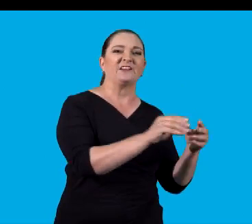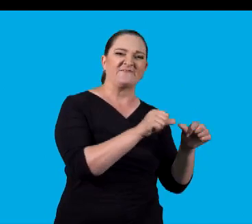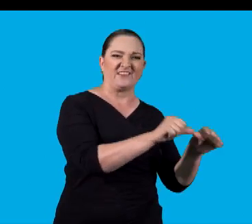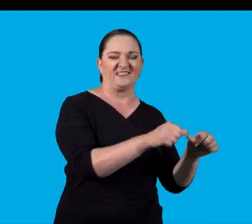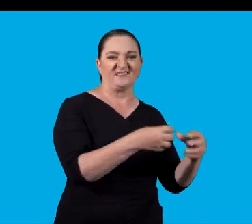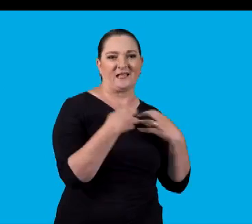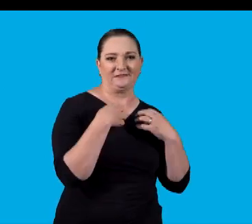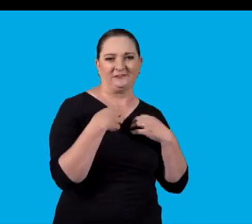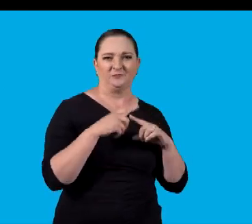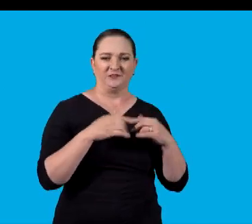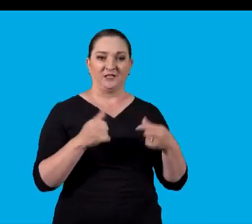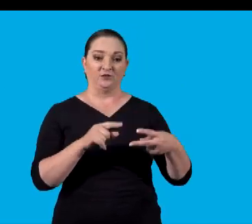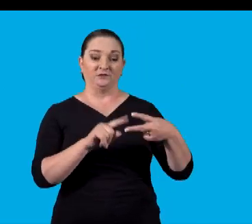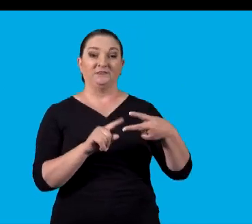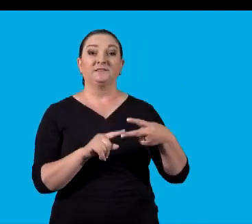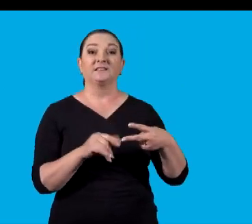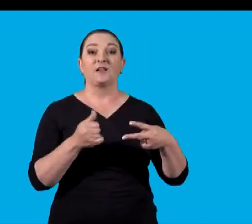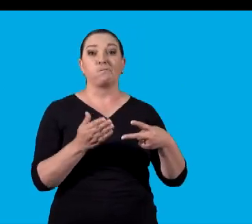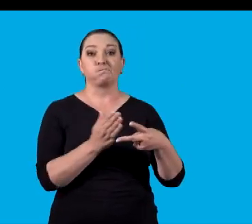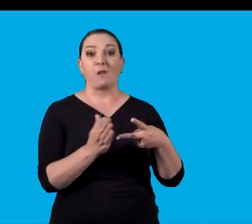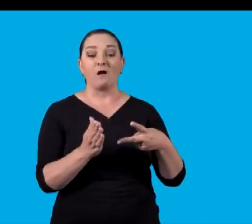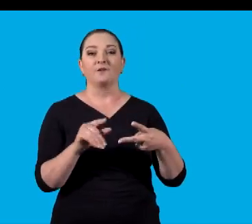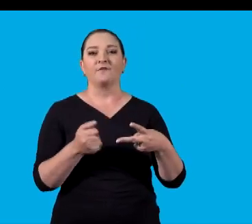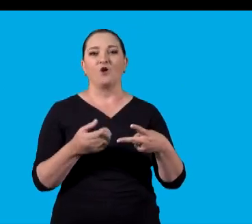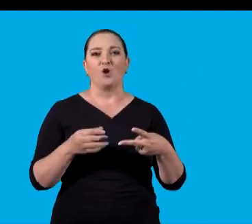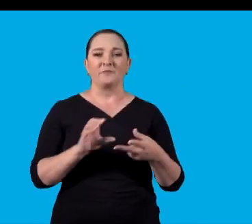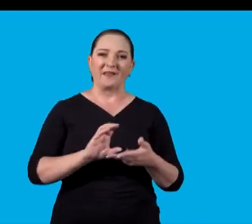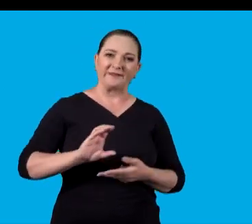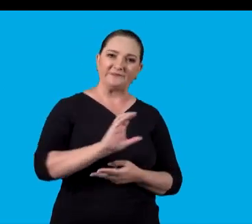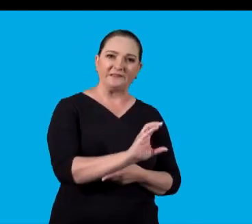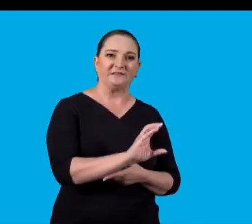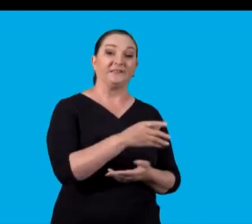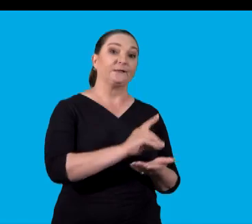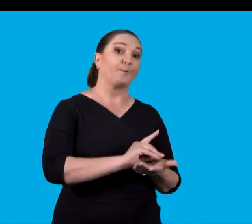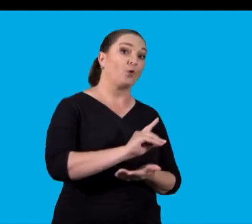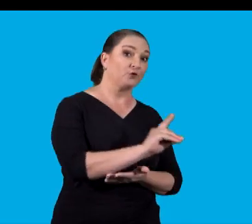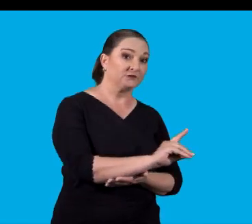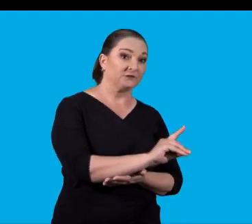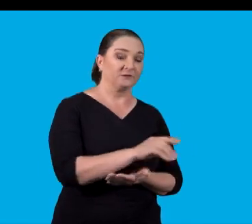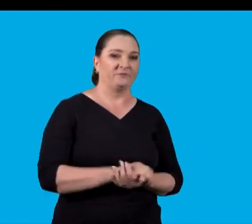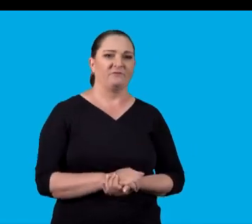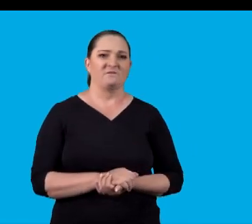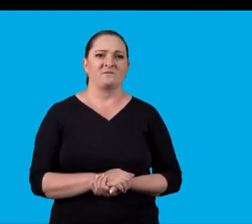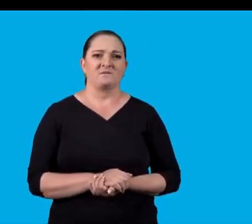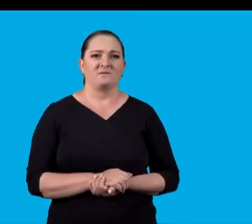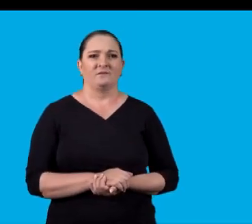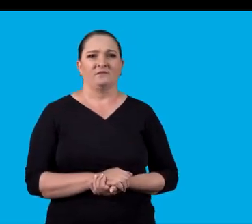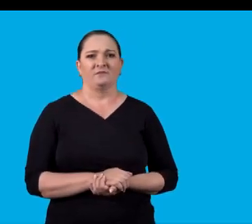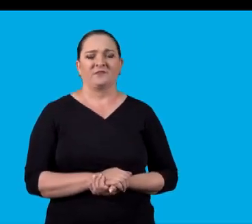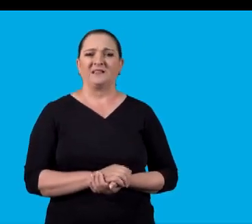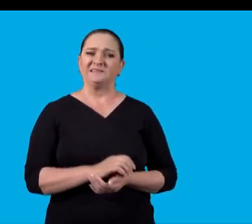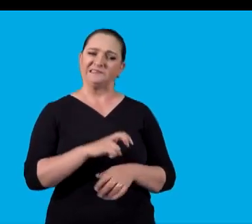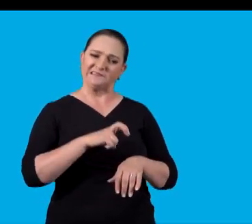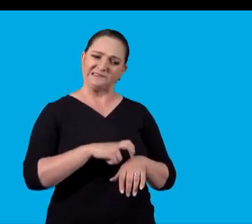now of the investing activities, which is our investments fixed deposit. We have to be able